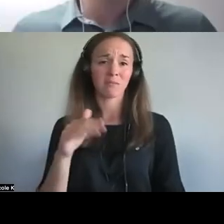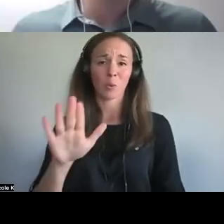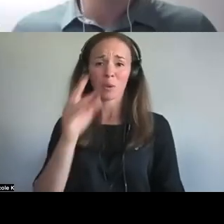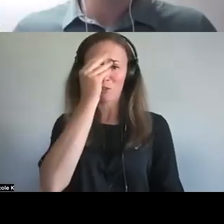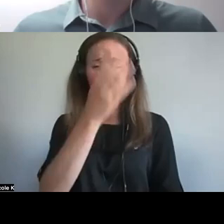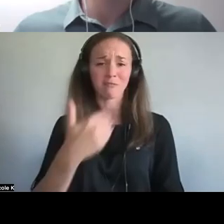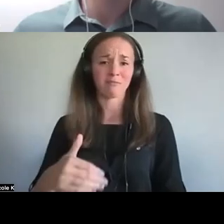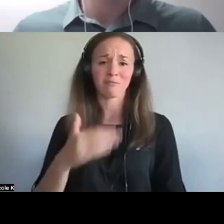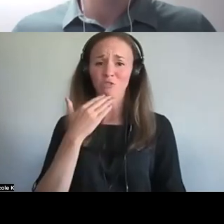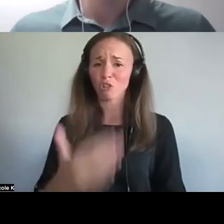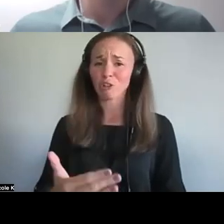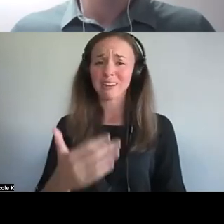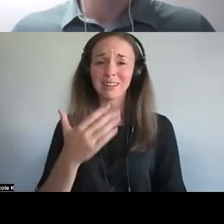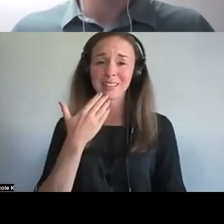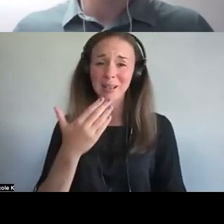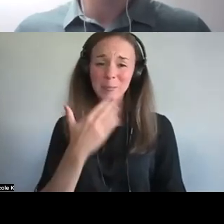very appreciative.